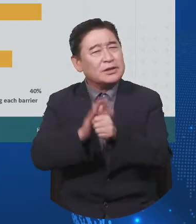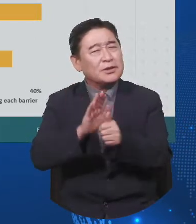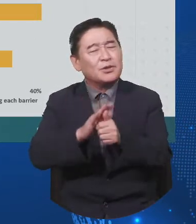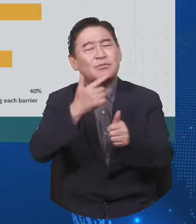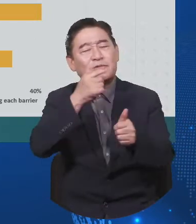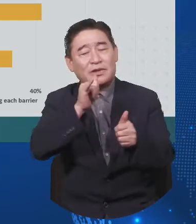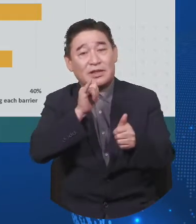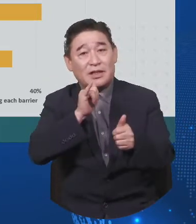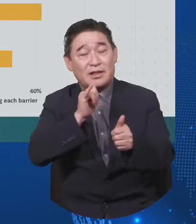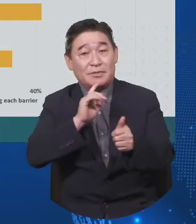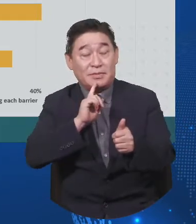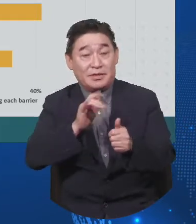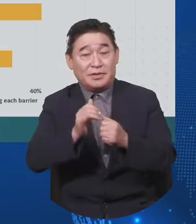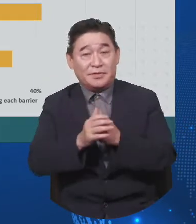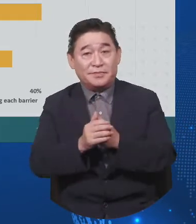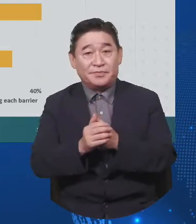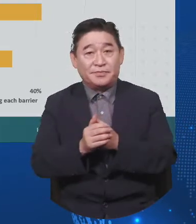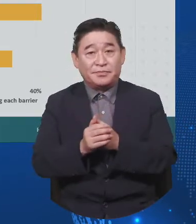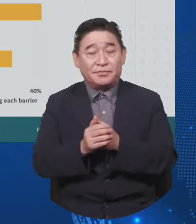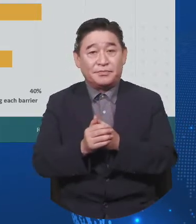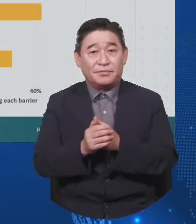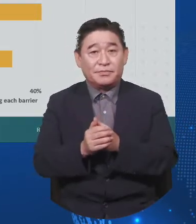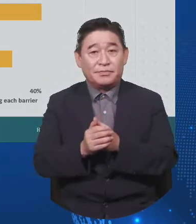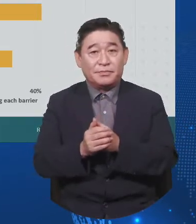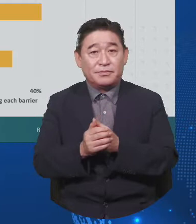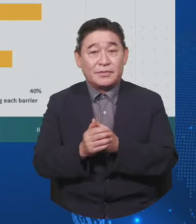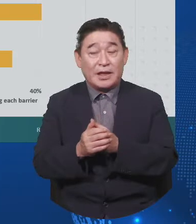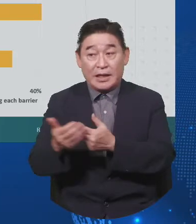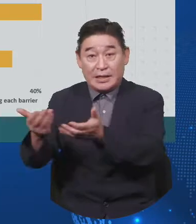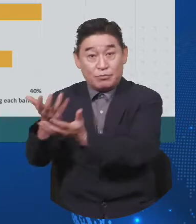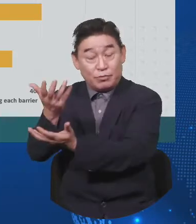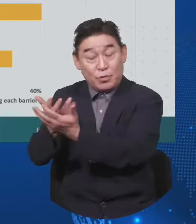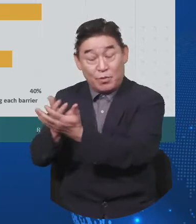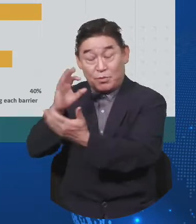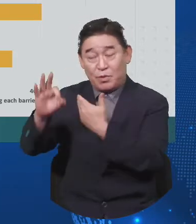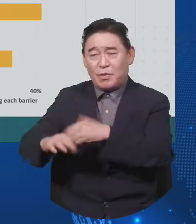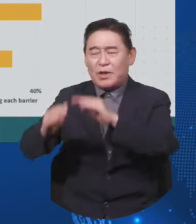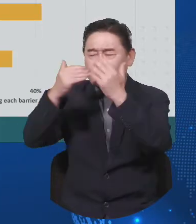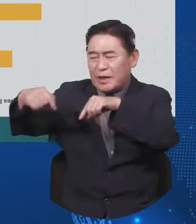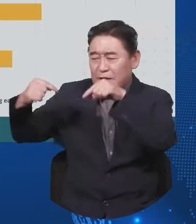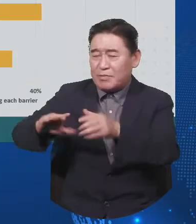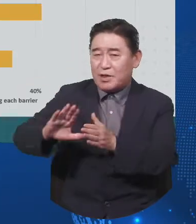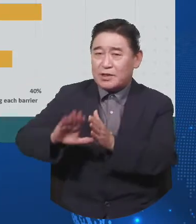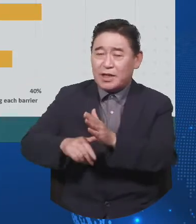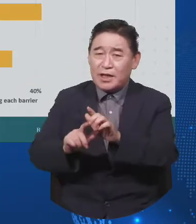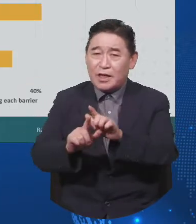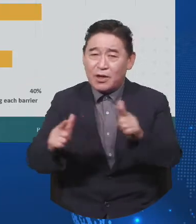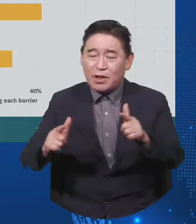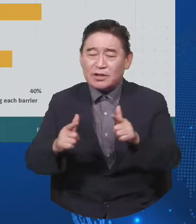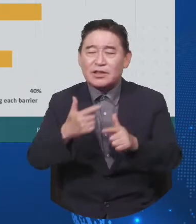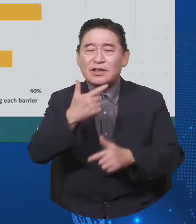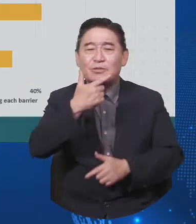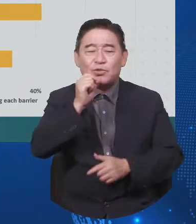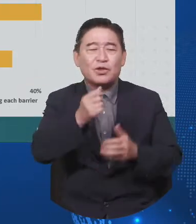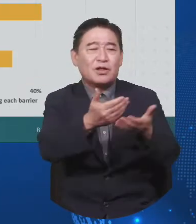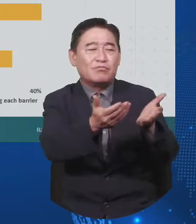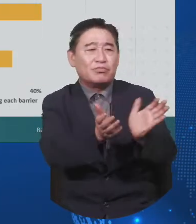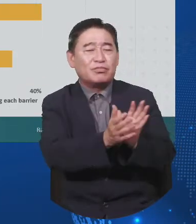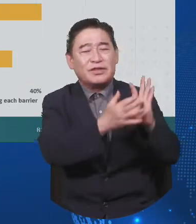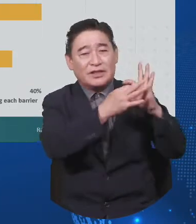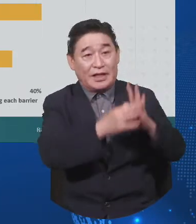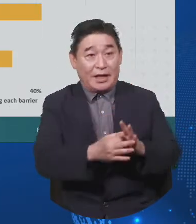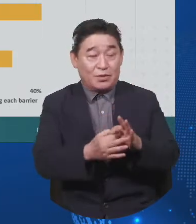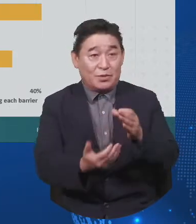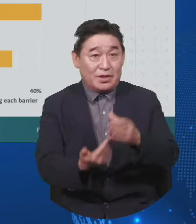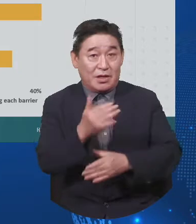in the literature that this is a challenge for cooperation more broadly, and raises important questions about the likelihood for deeper collaboration